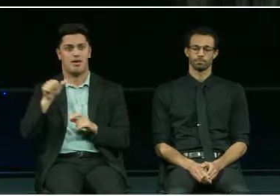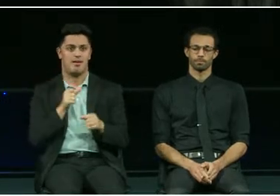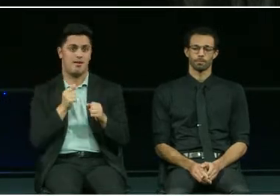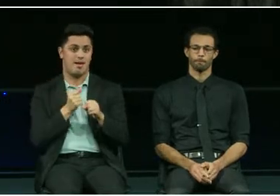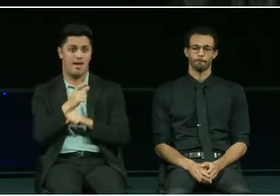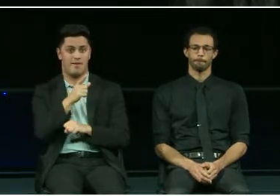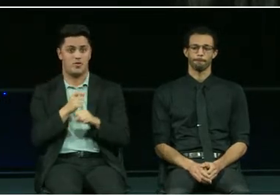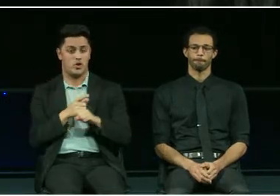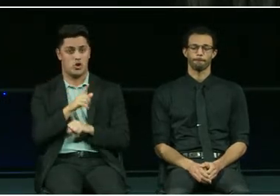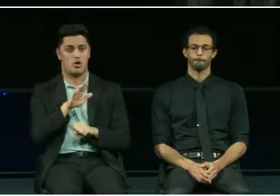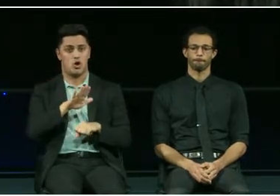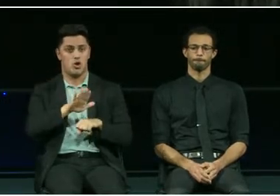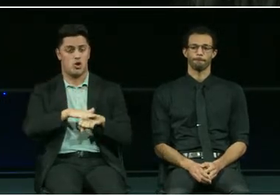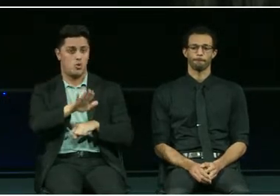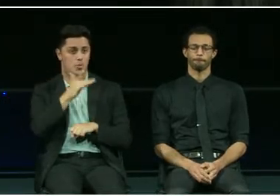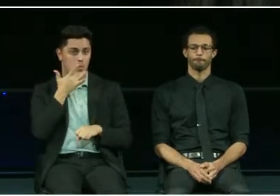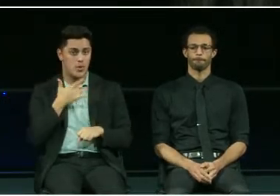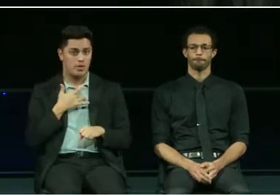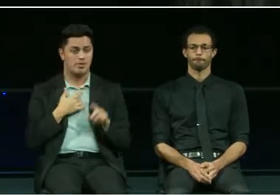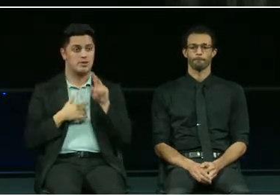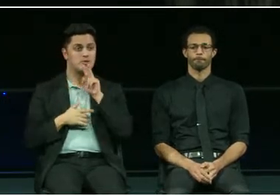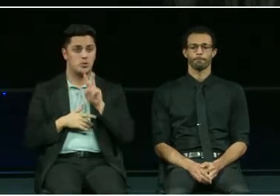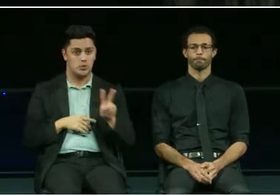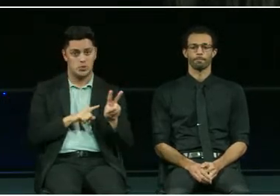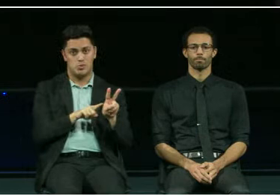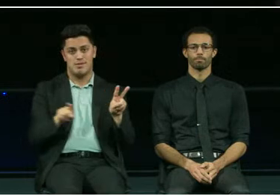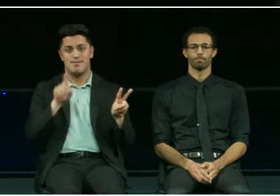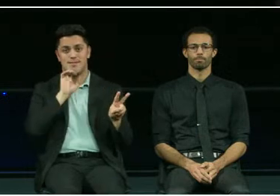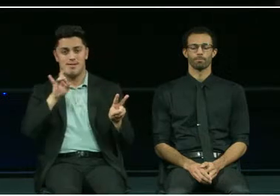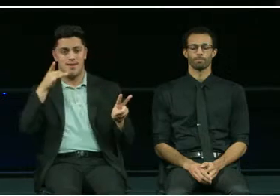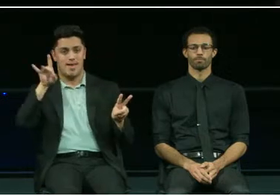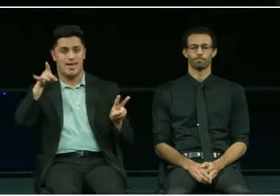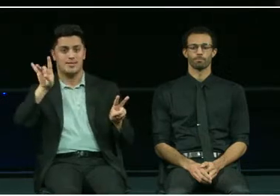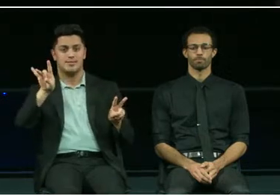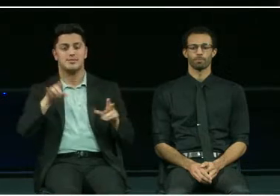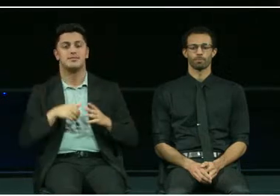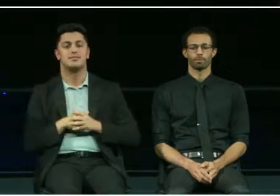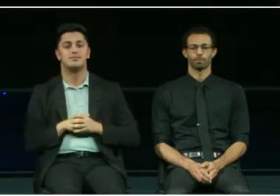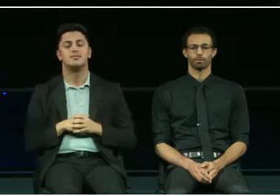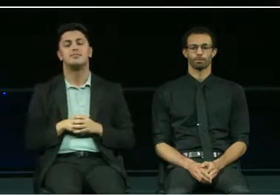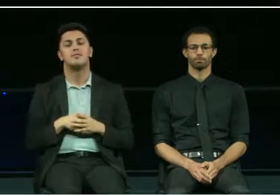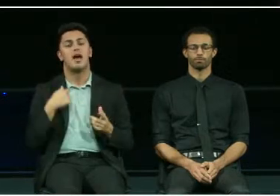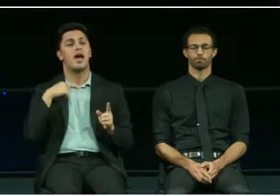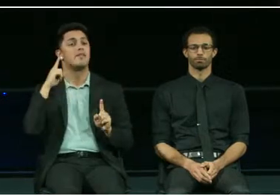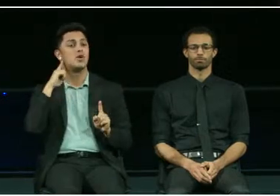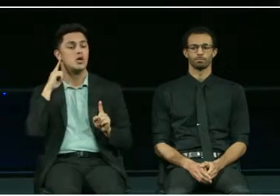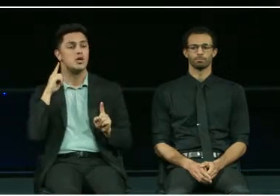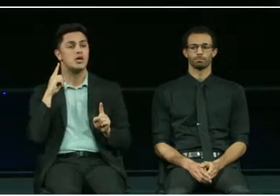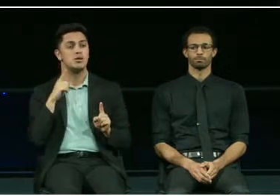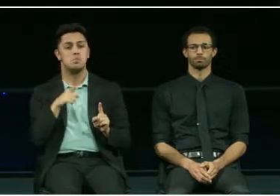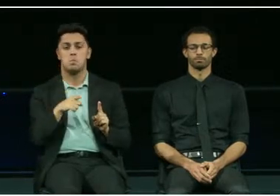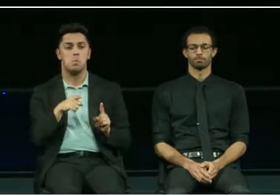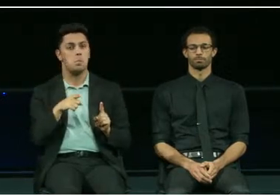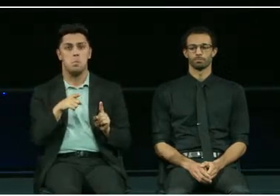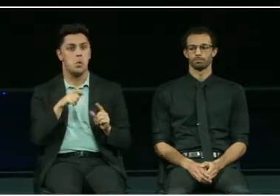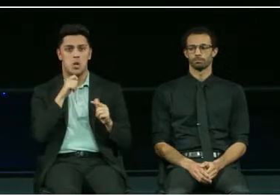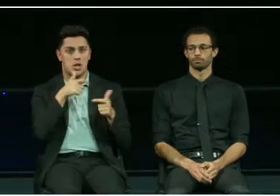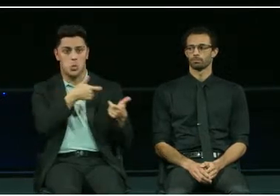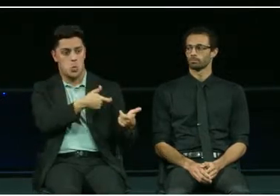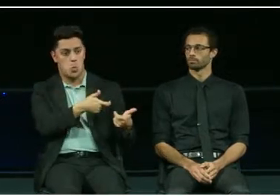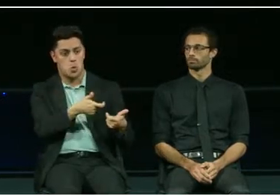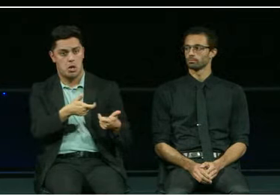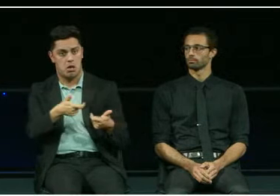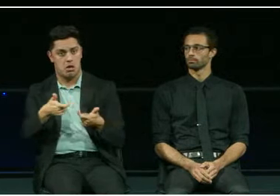year on her birthday from age 2 to age 18. And I read that, of course, you didn't watch the